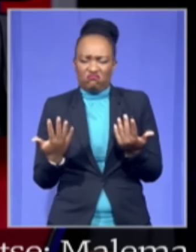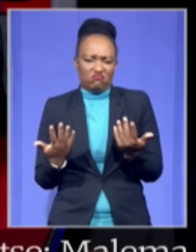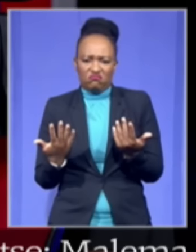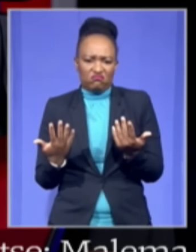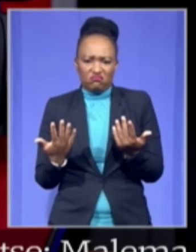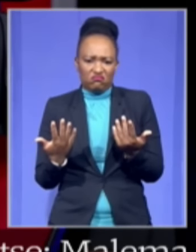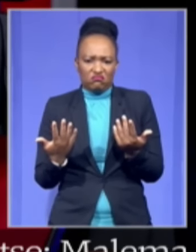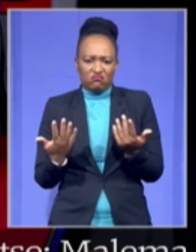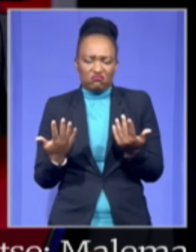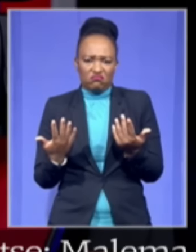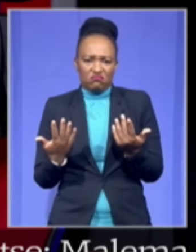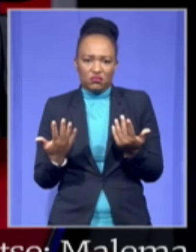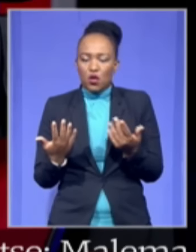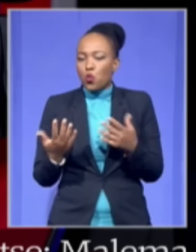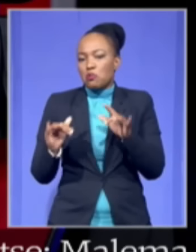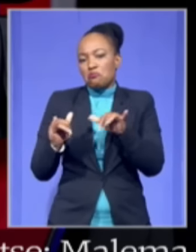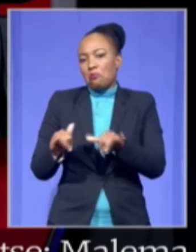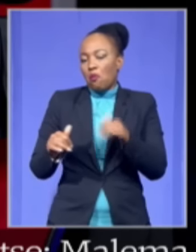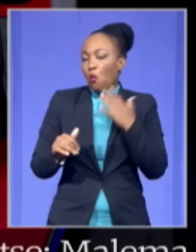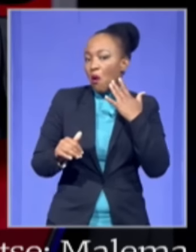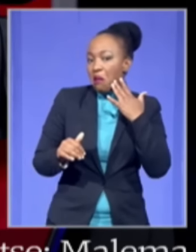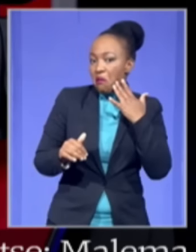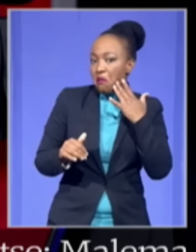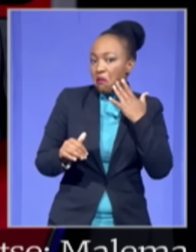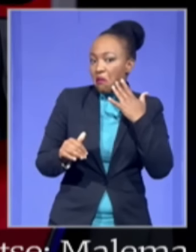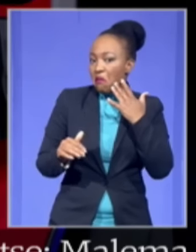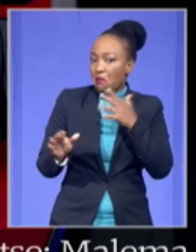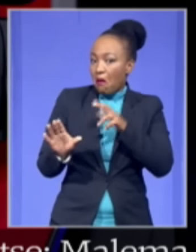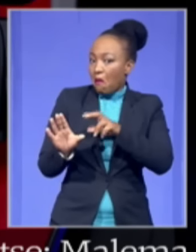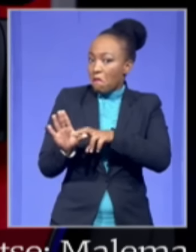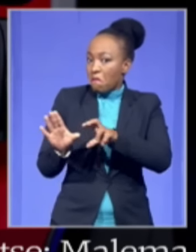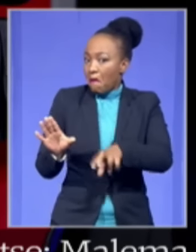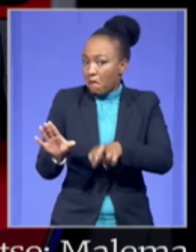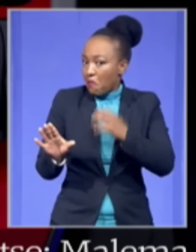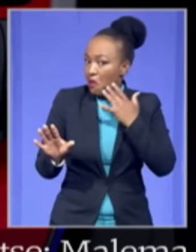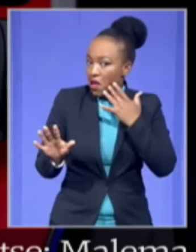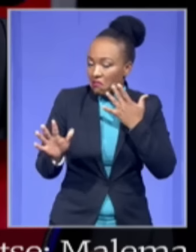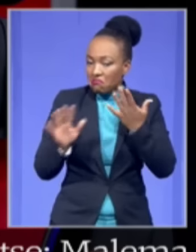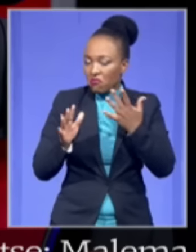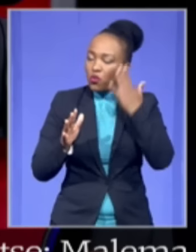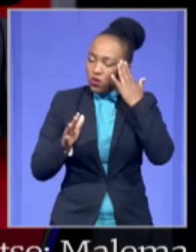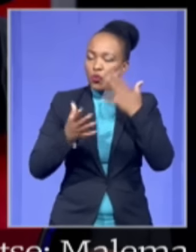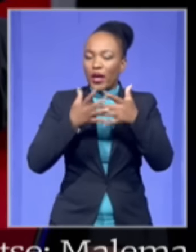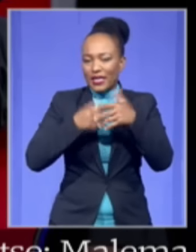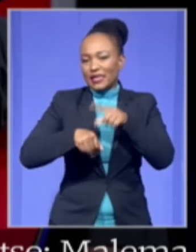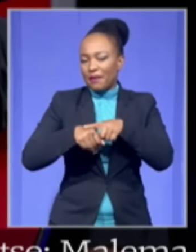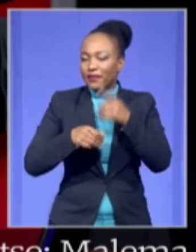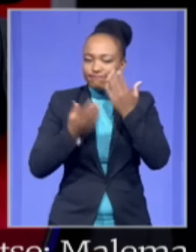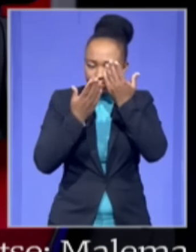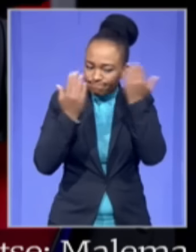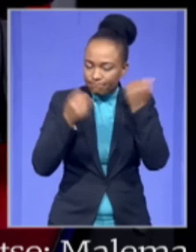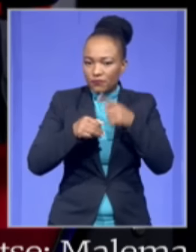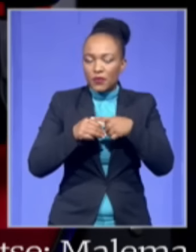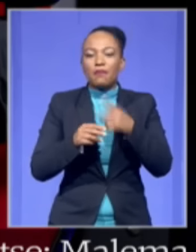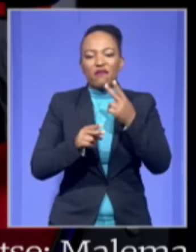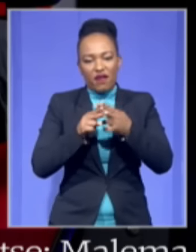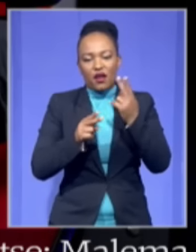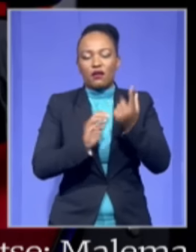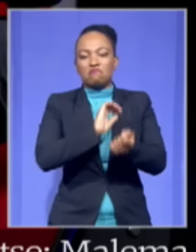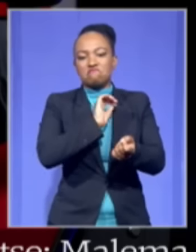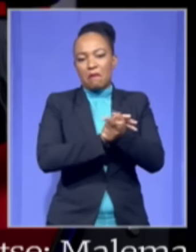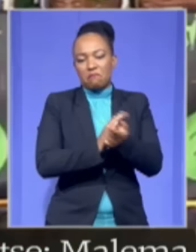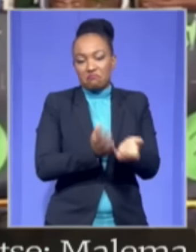just about when is it about to happen. It's going to happen anytime, but we just don't know when. So it eventually happened,